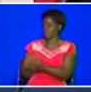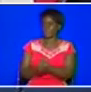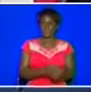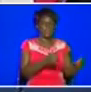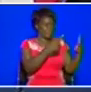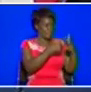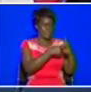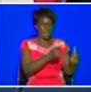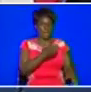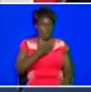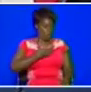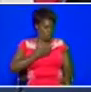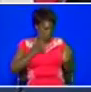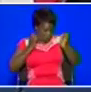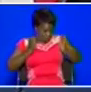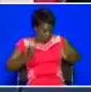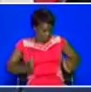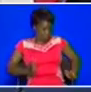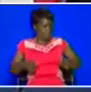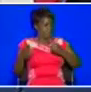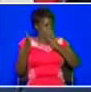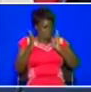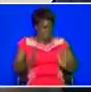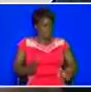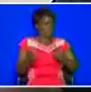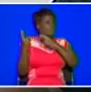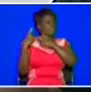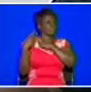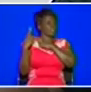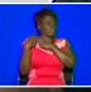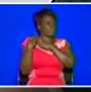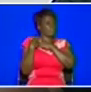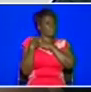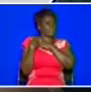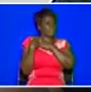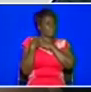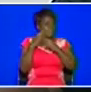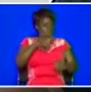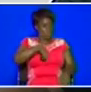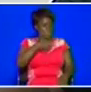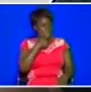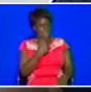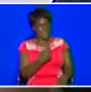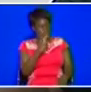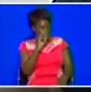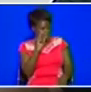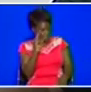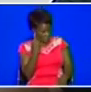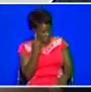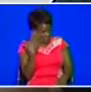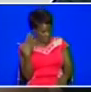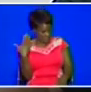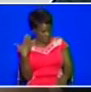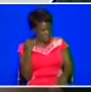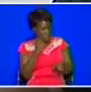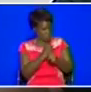start by taking your own moral personal responsibility. You do not do it to other, for other people. Mm-hmm. So what we're saying is the first thing we have